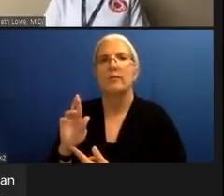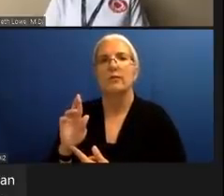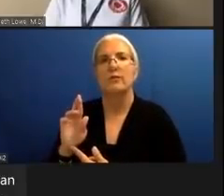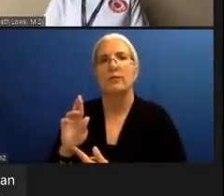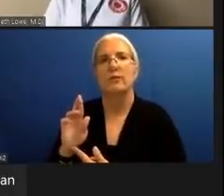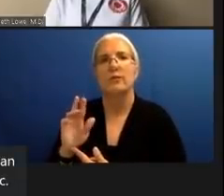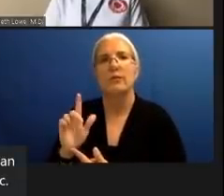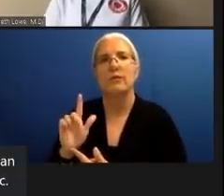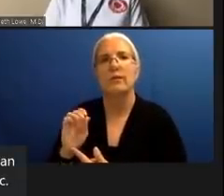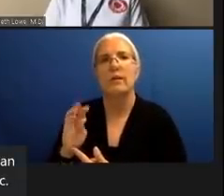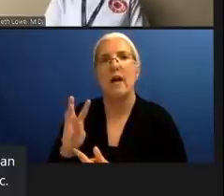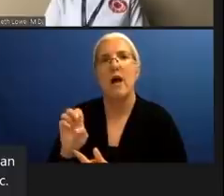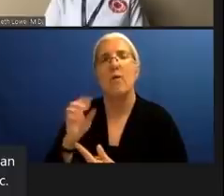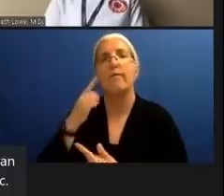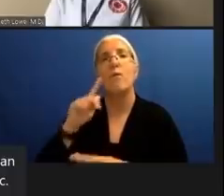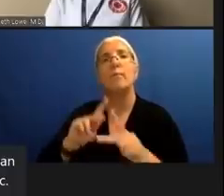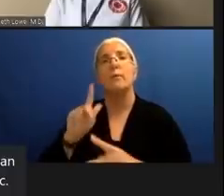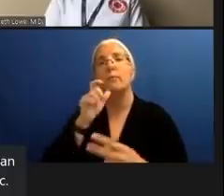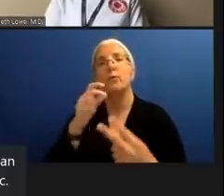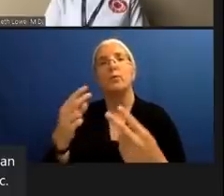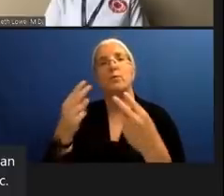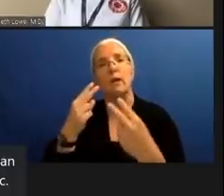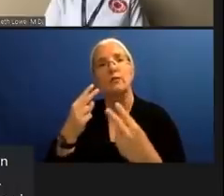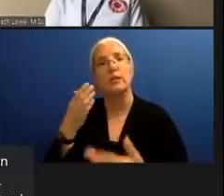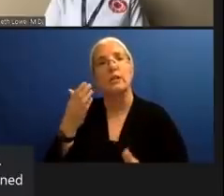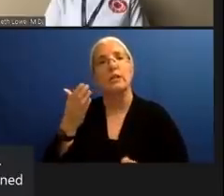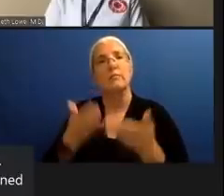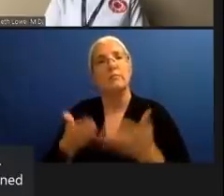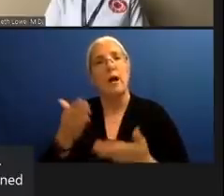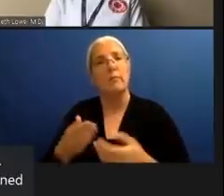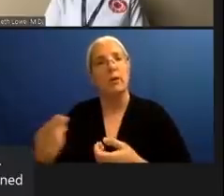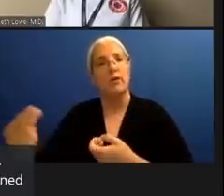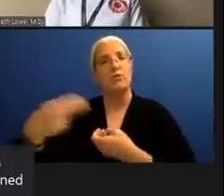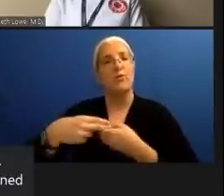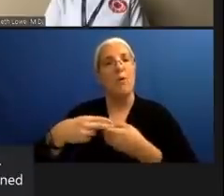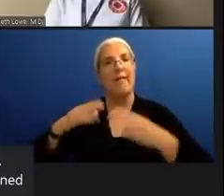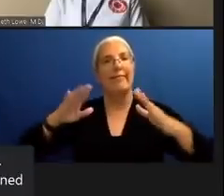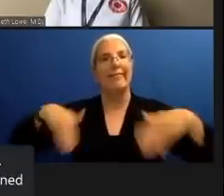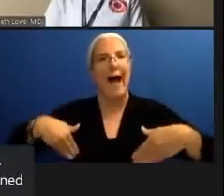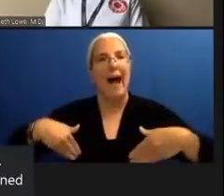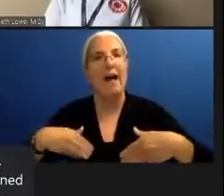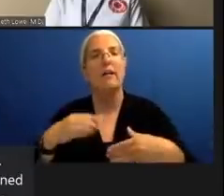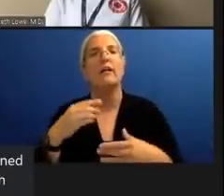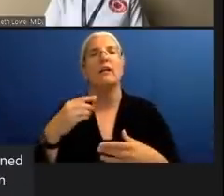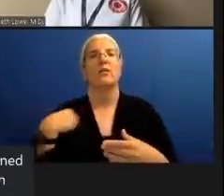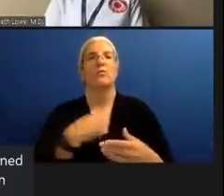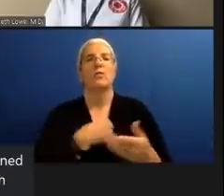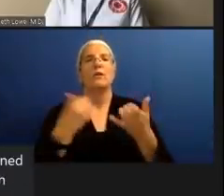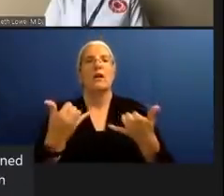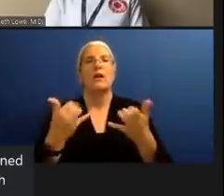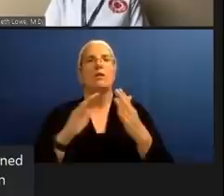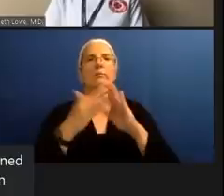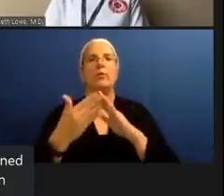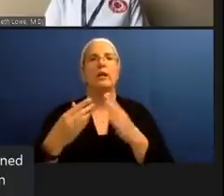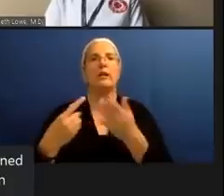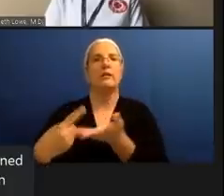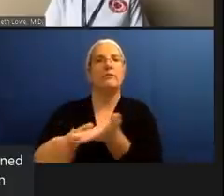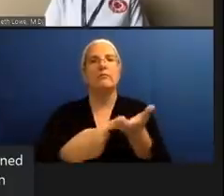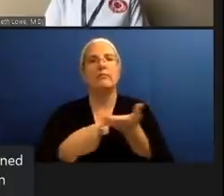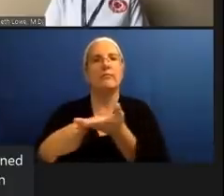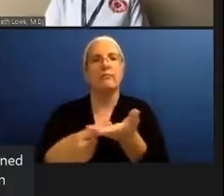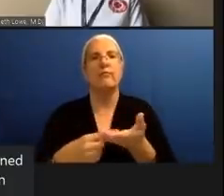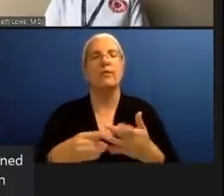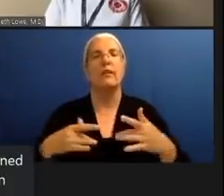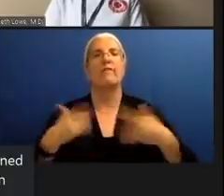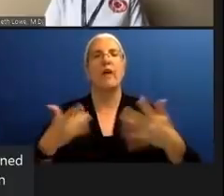a little bit late, this is our community conversation event hosted by the County of Marin and Marin Health and Human Services. We are